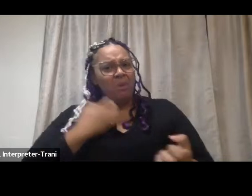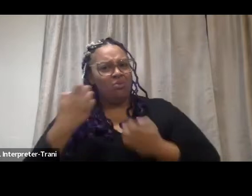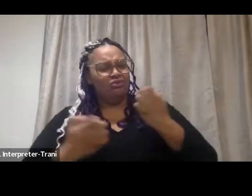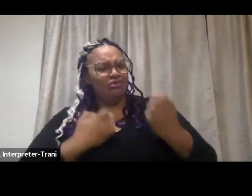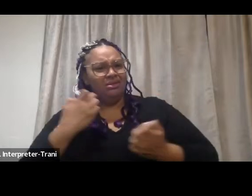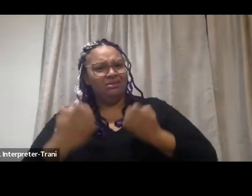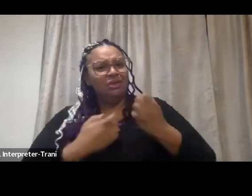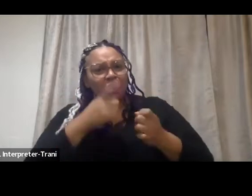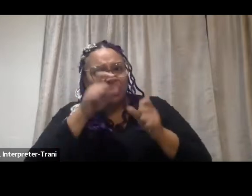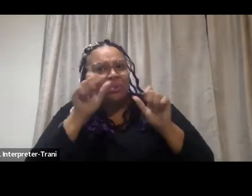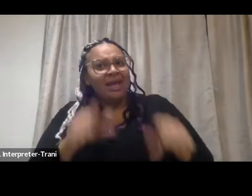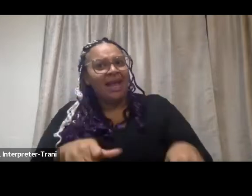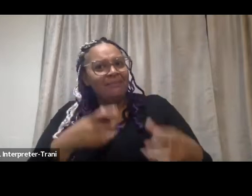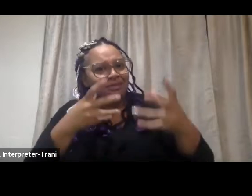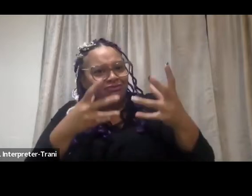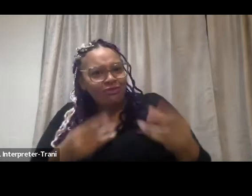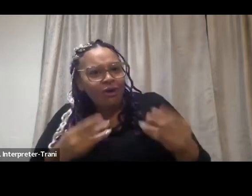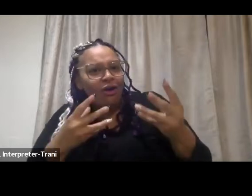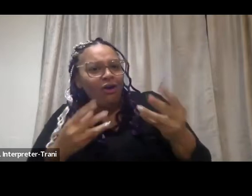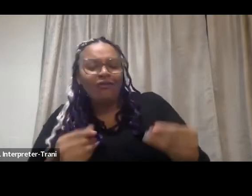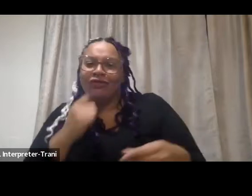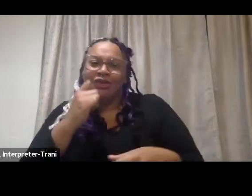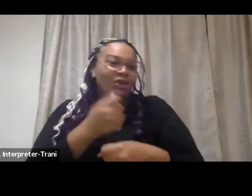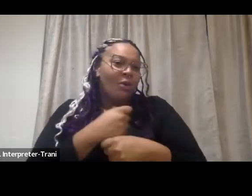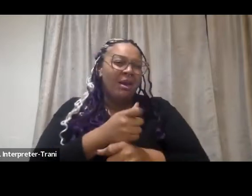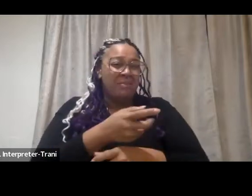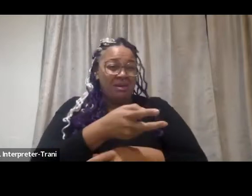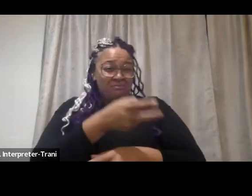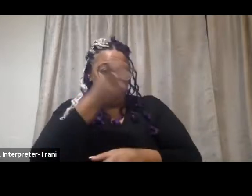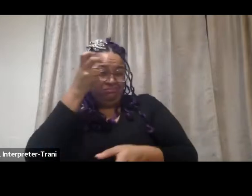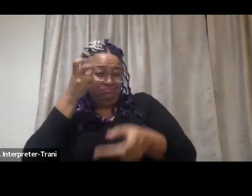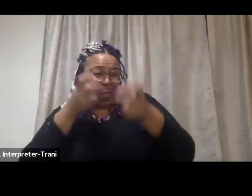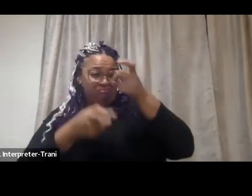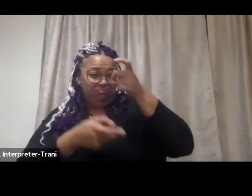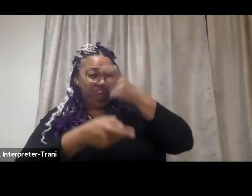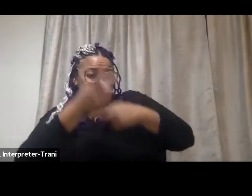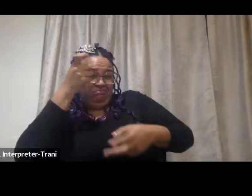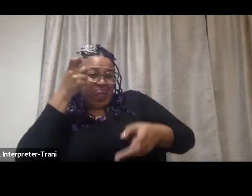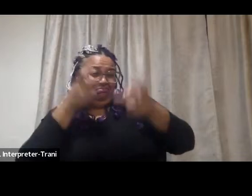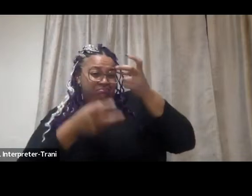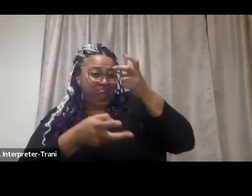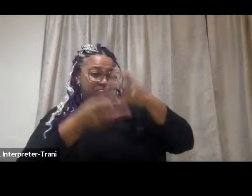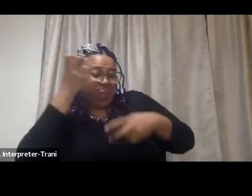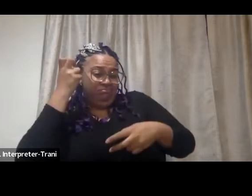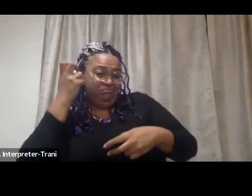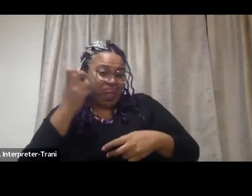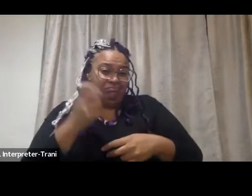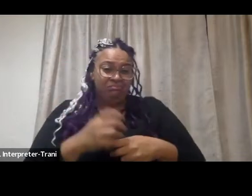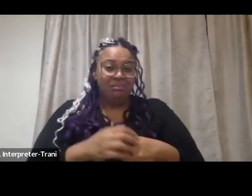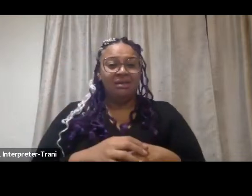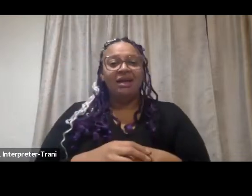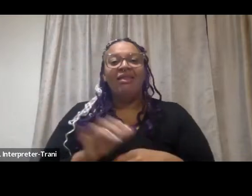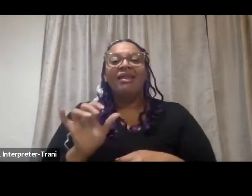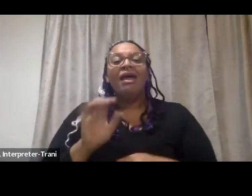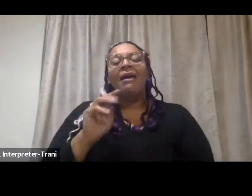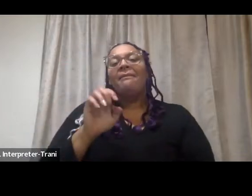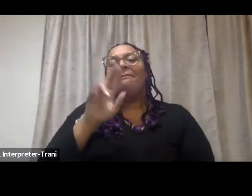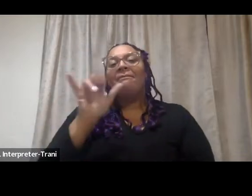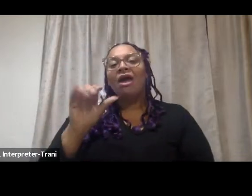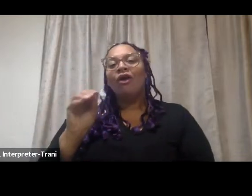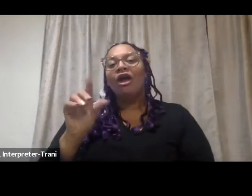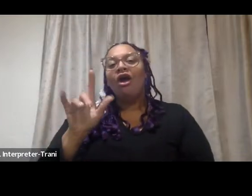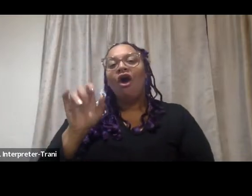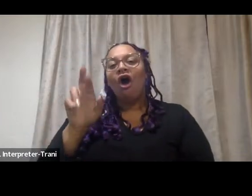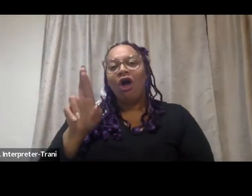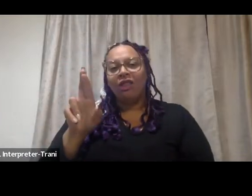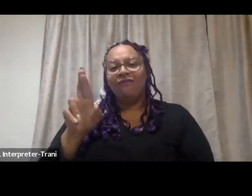be soft. Don't make me pull out this is the Mary Oliver vibe. This is like being in the soft